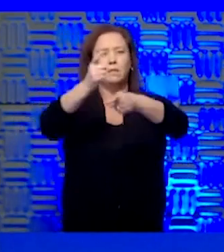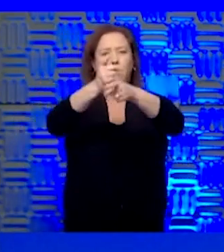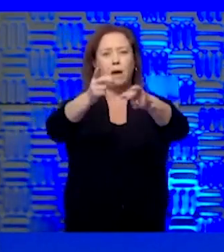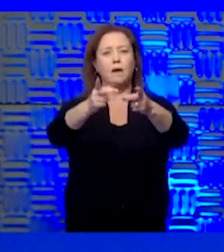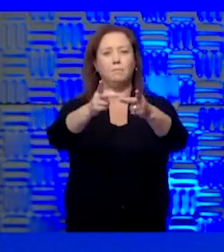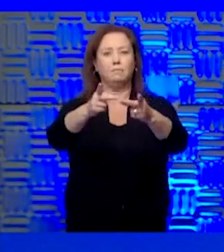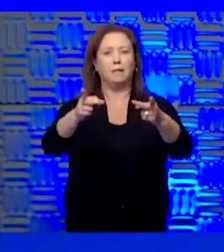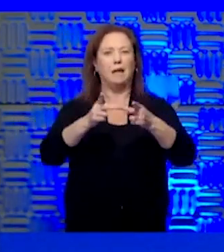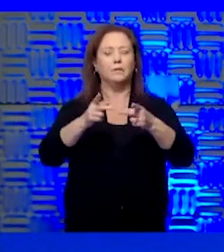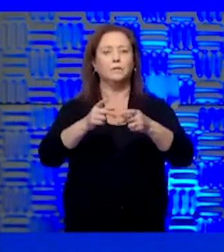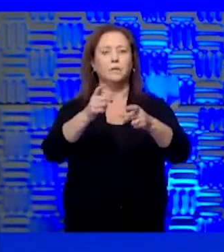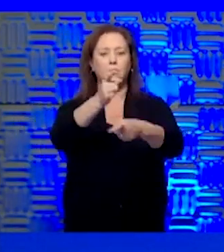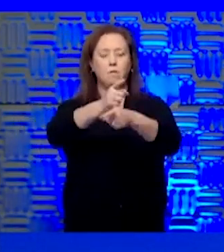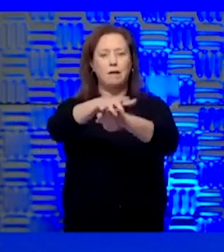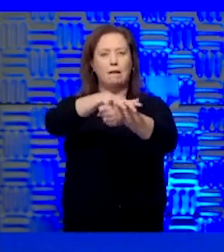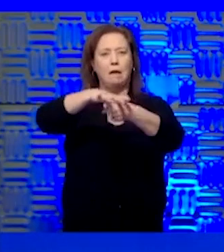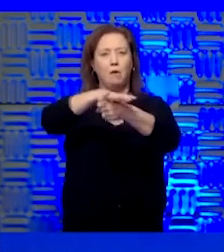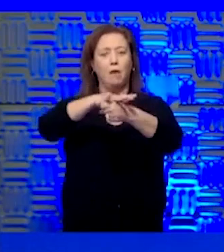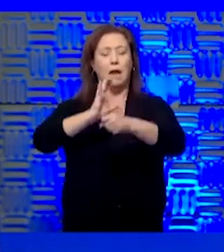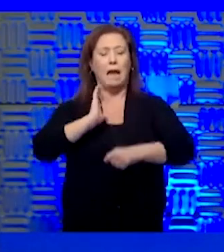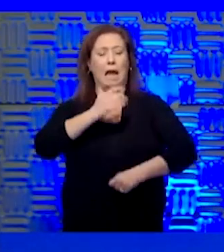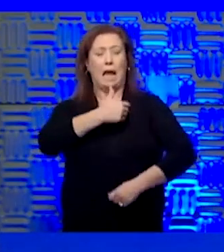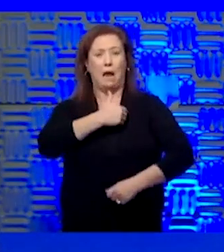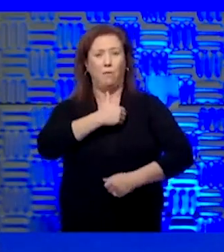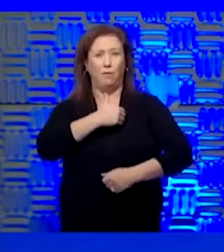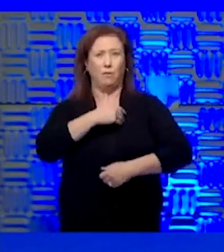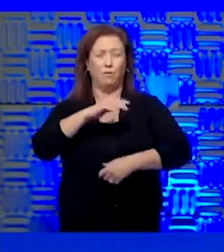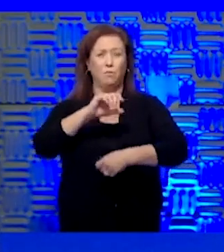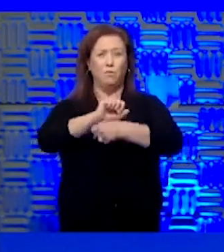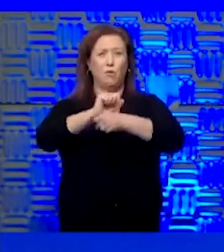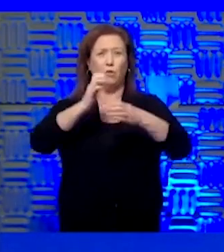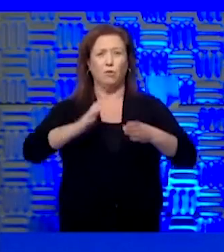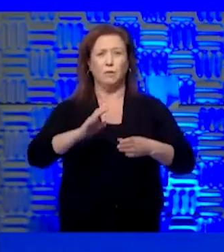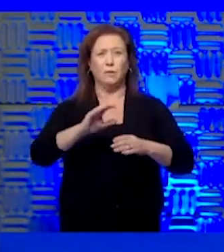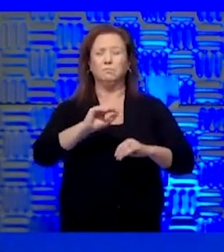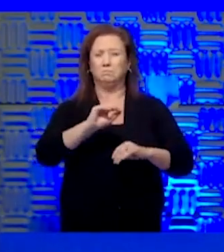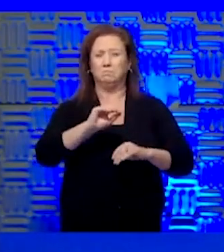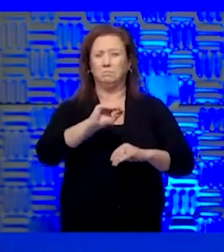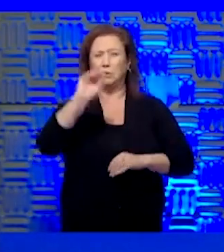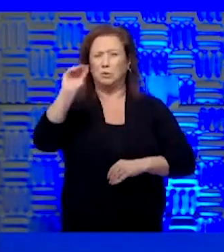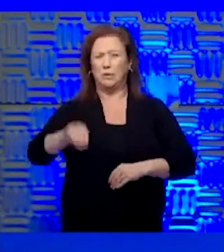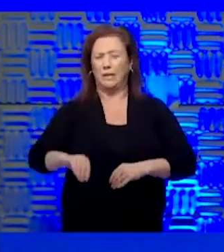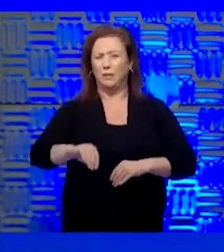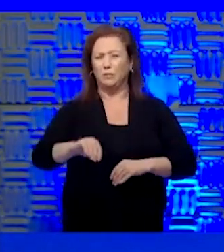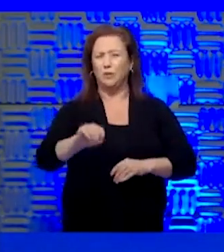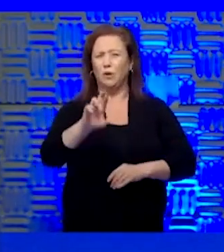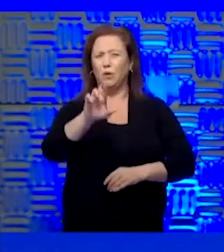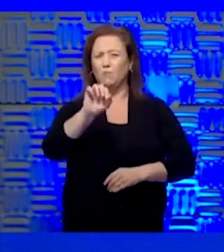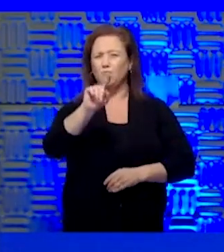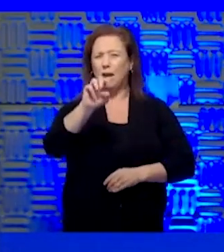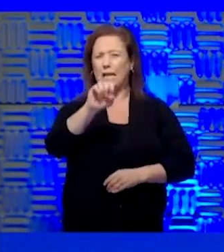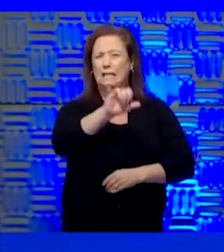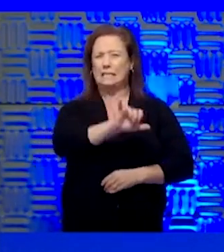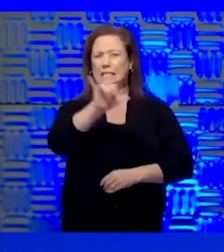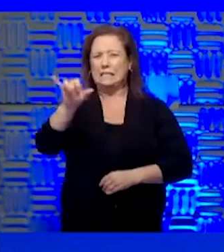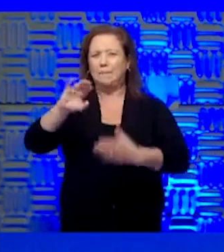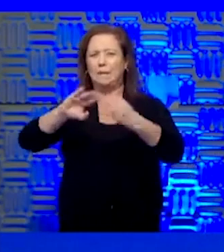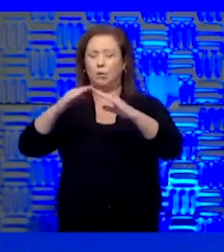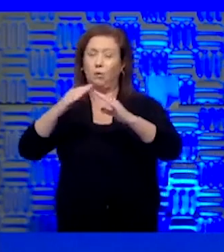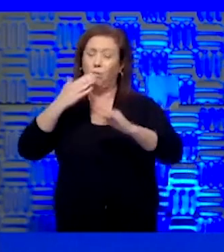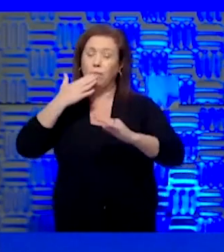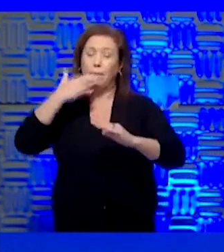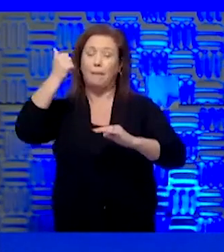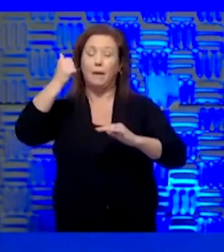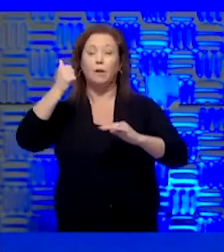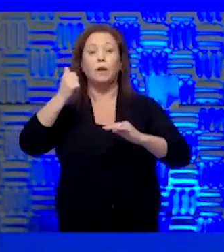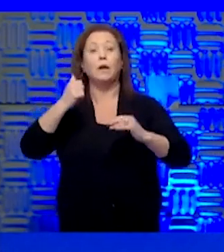And I think our employee percent positive rate is the same as a community or even better. And even those patients, those